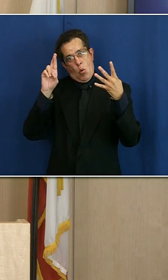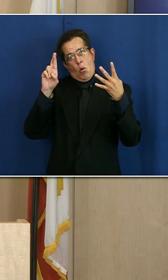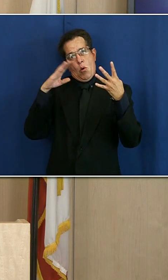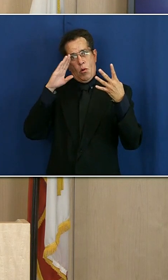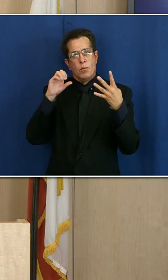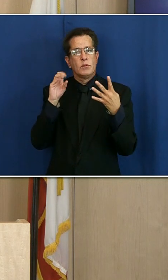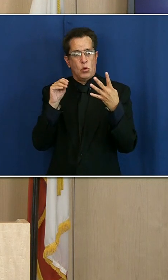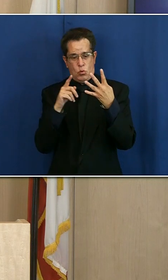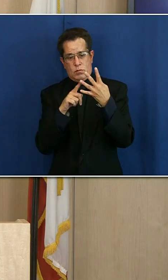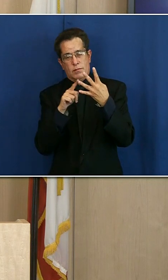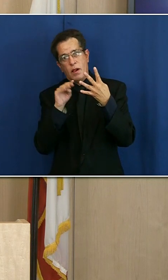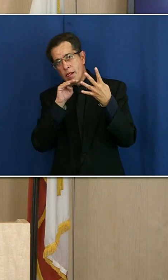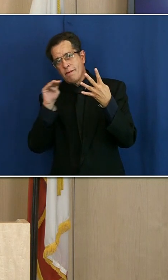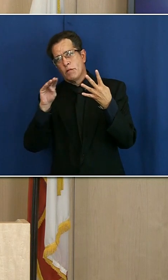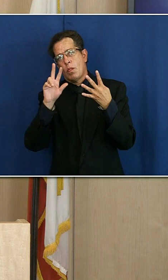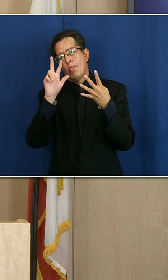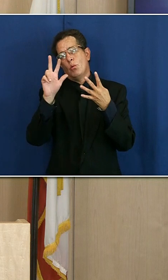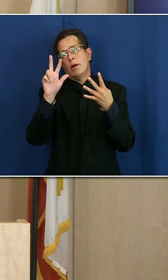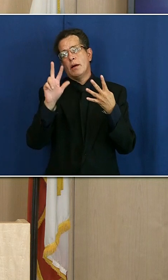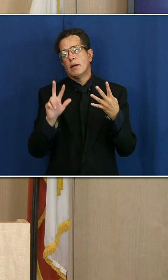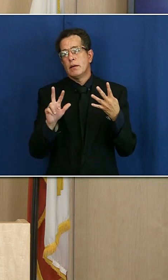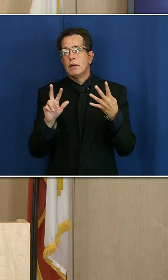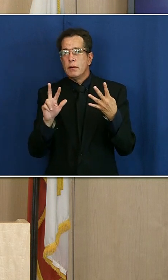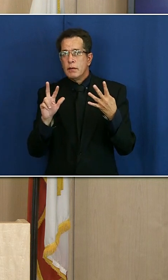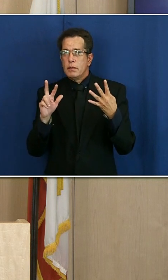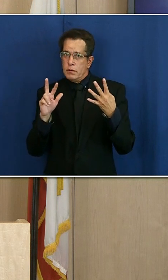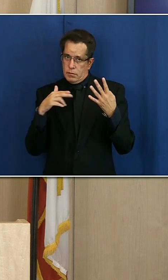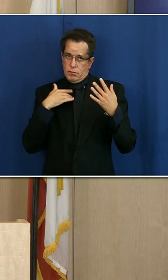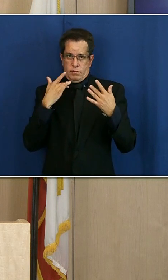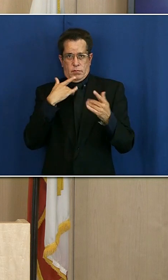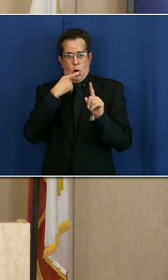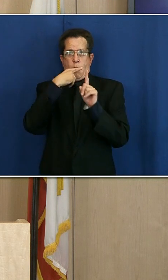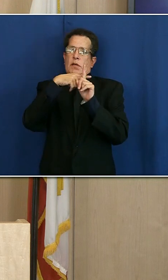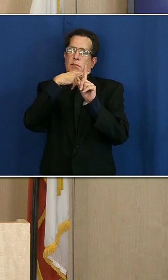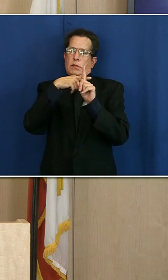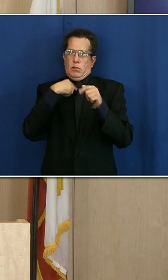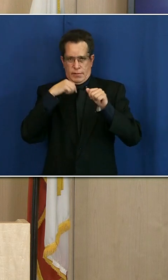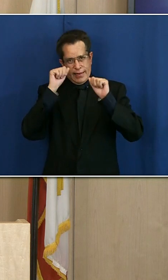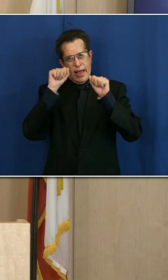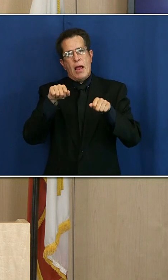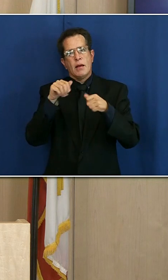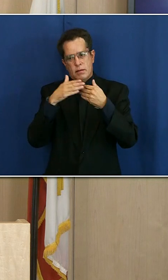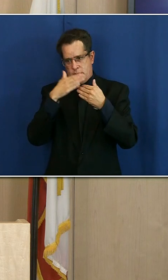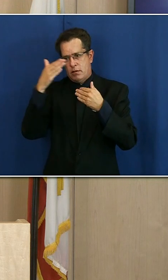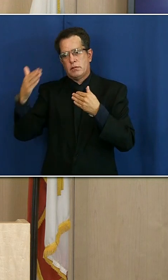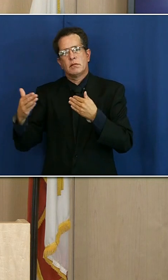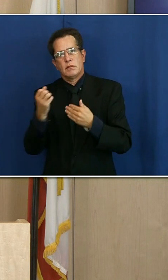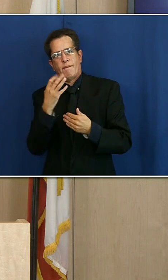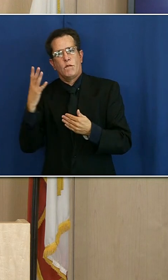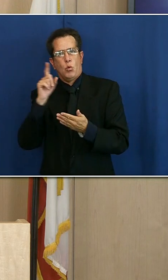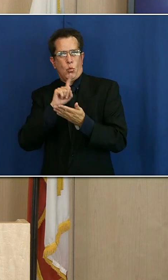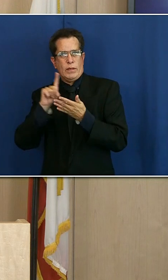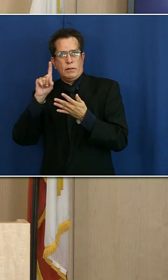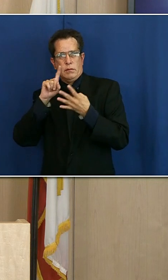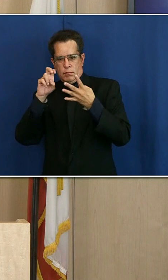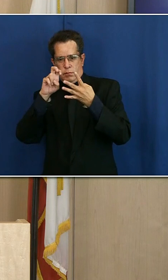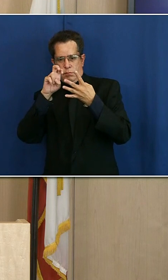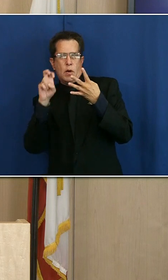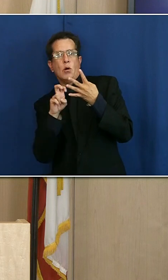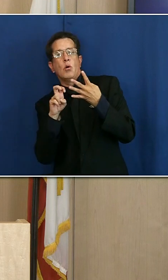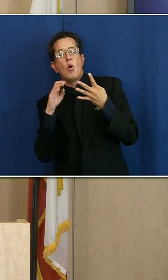I hope I'm not too optimistic that we can get there in the next few months, but a few weeks,